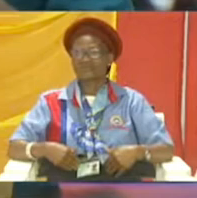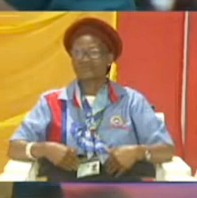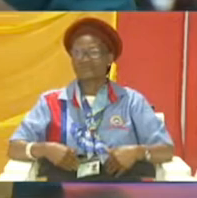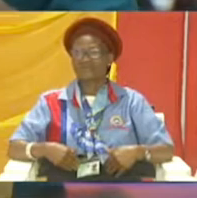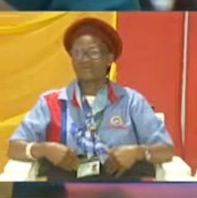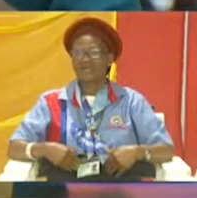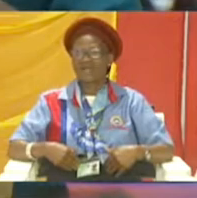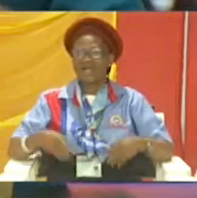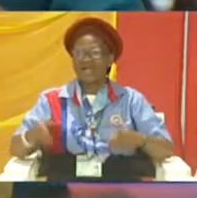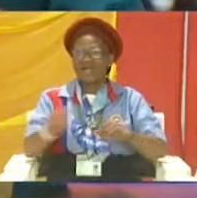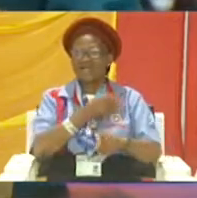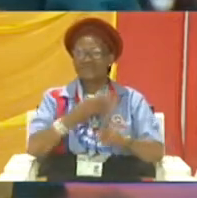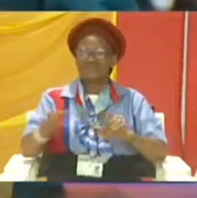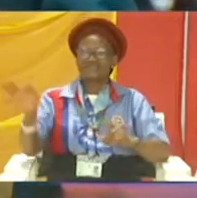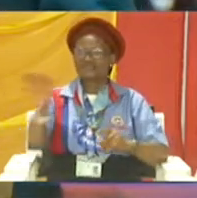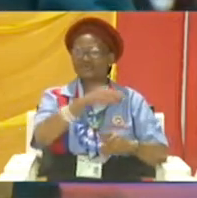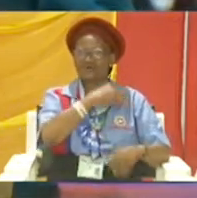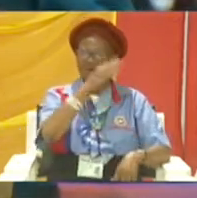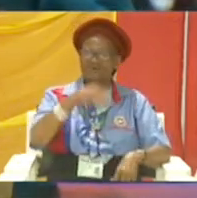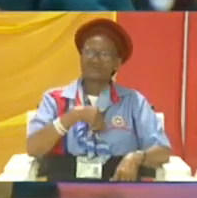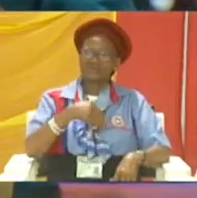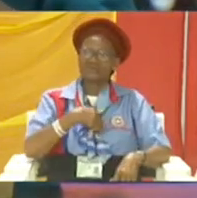affect your soul, and